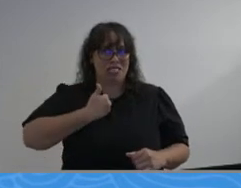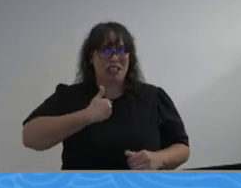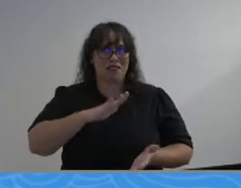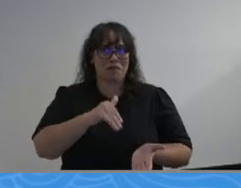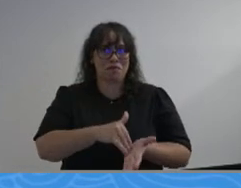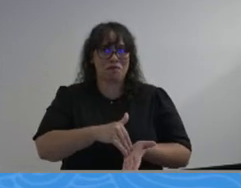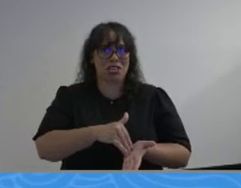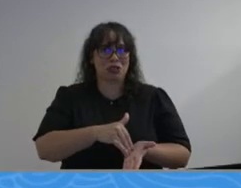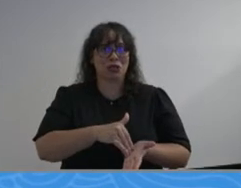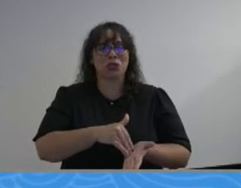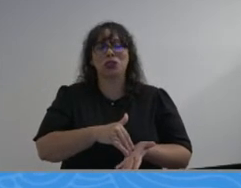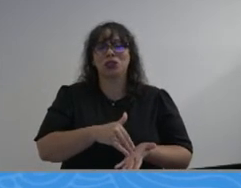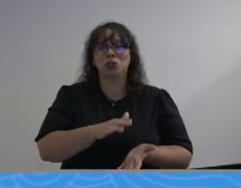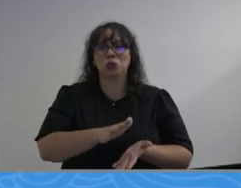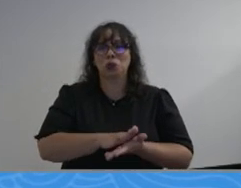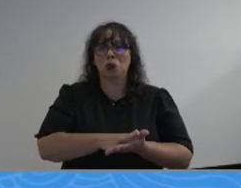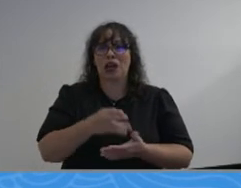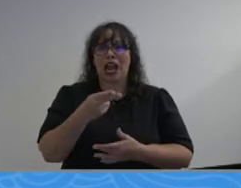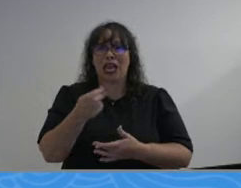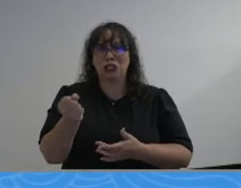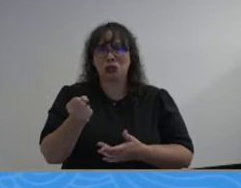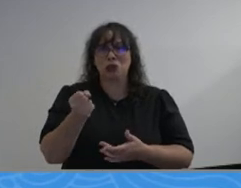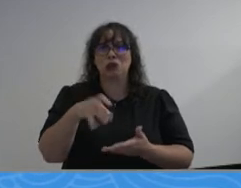a high school student in Long Beach.